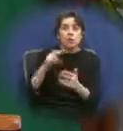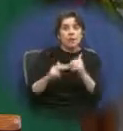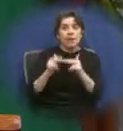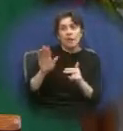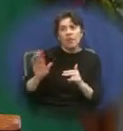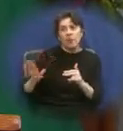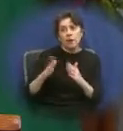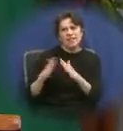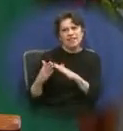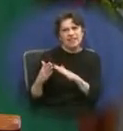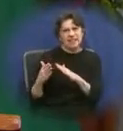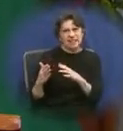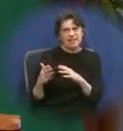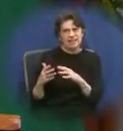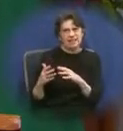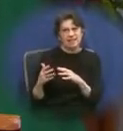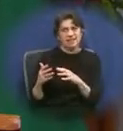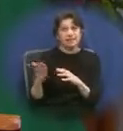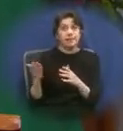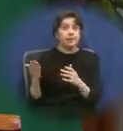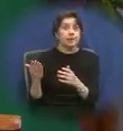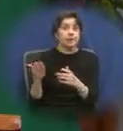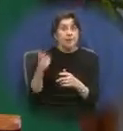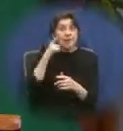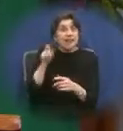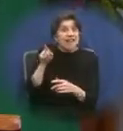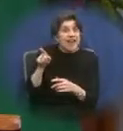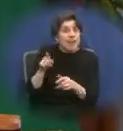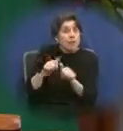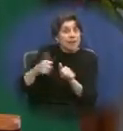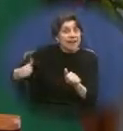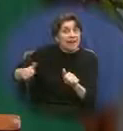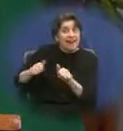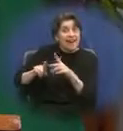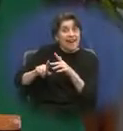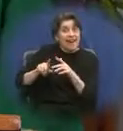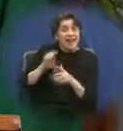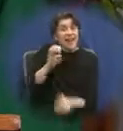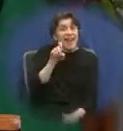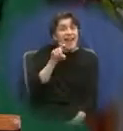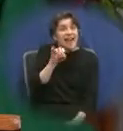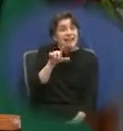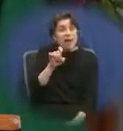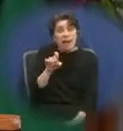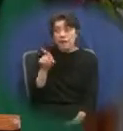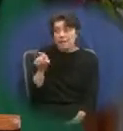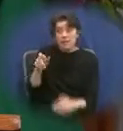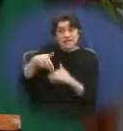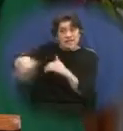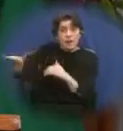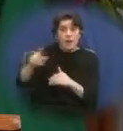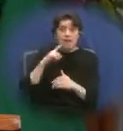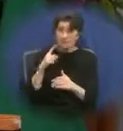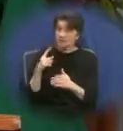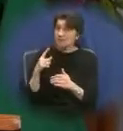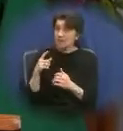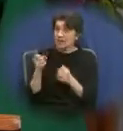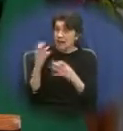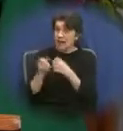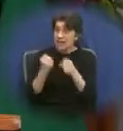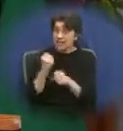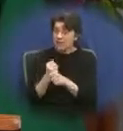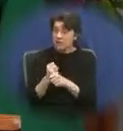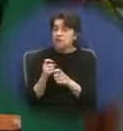and reconnectedness with their past after they had been in exile for a long time, that he called the people together at the city gate and